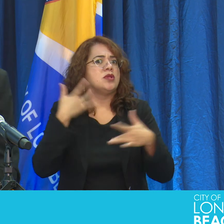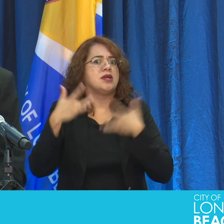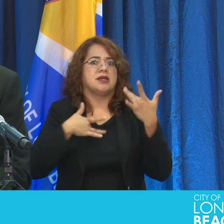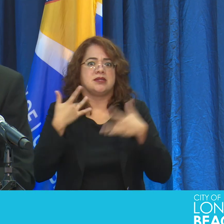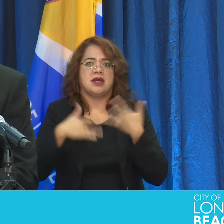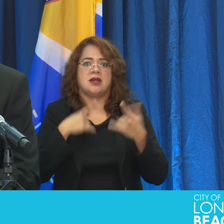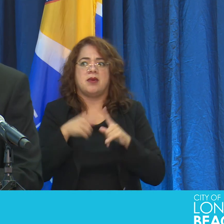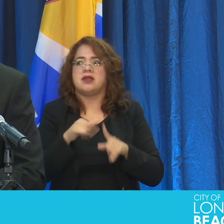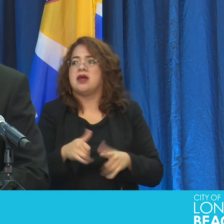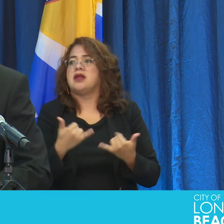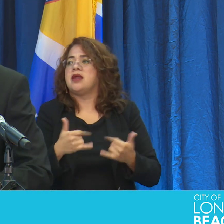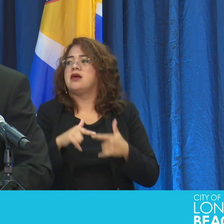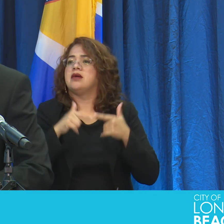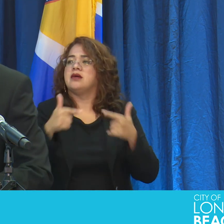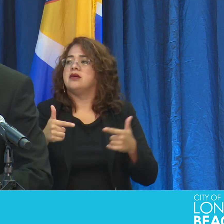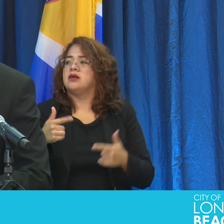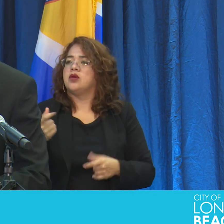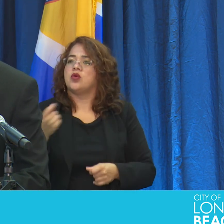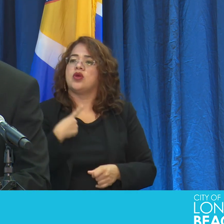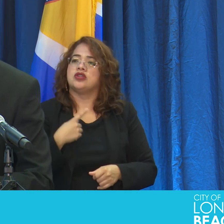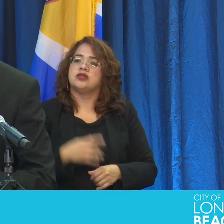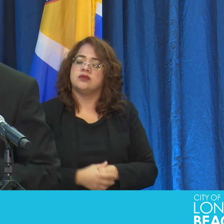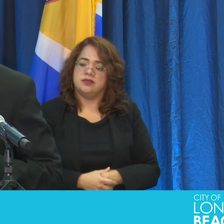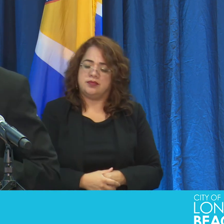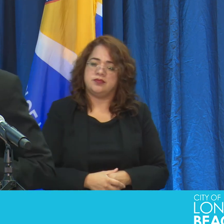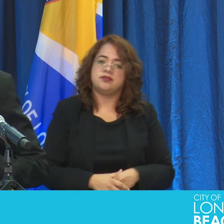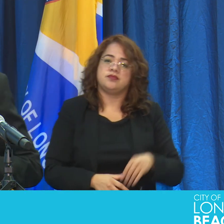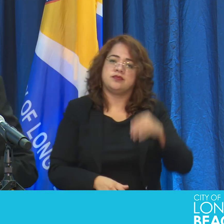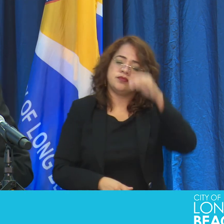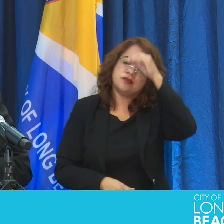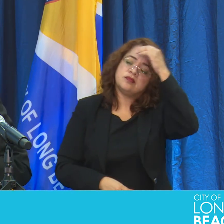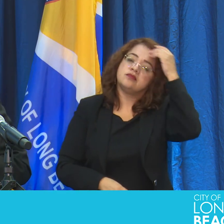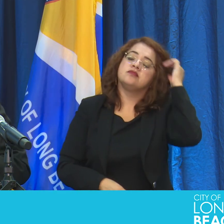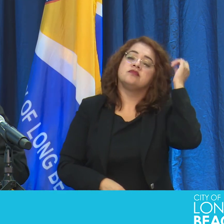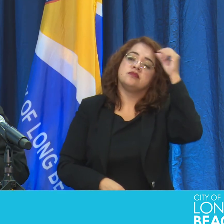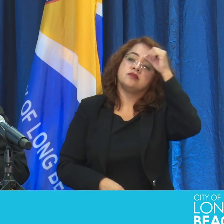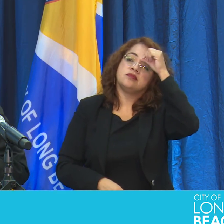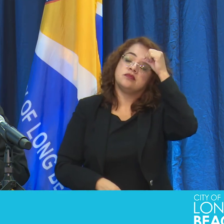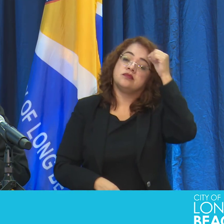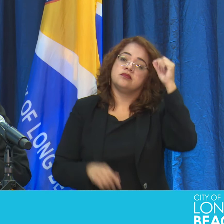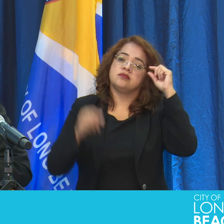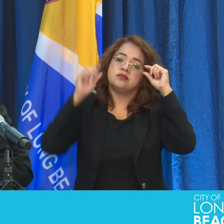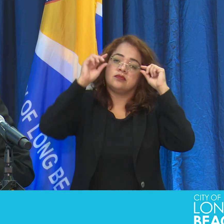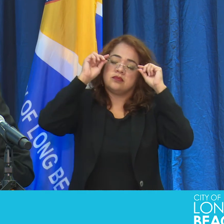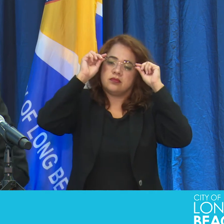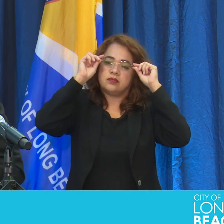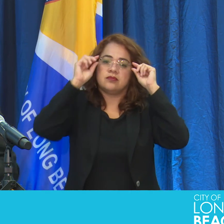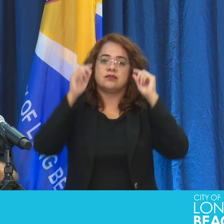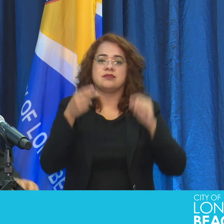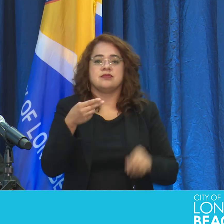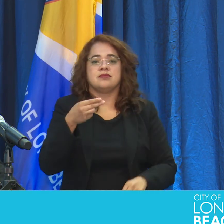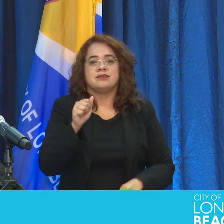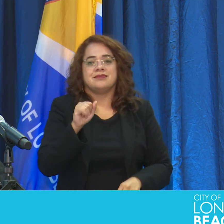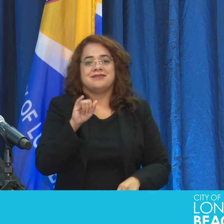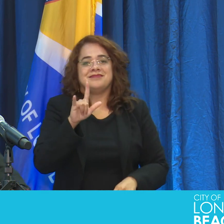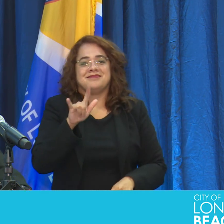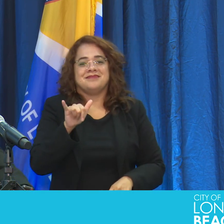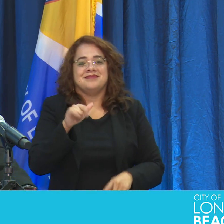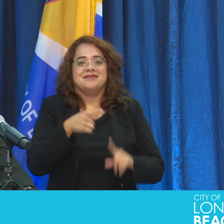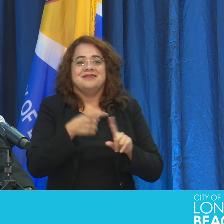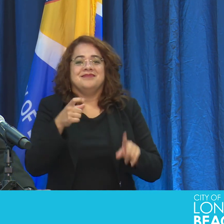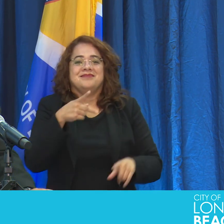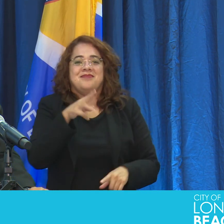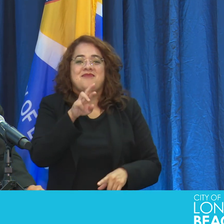those. Thank you, Mayor. We have some questions from the media. First question comes from Haley at the Press Telegram. Haley, go ahead and ask